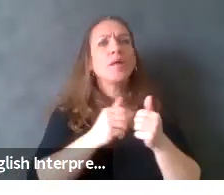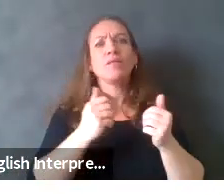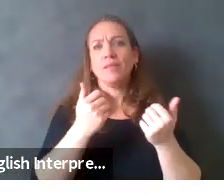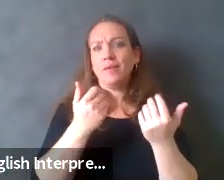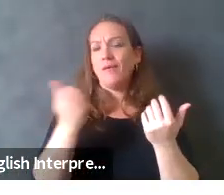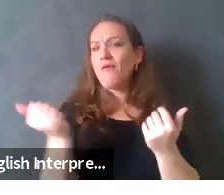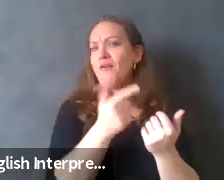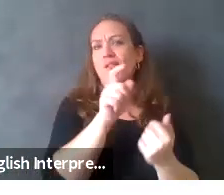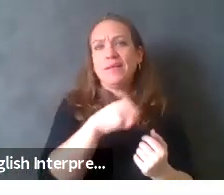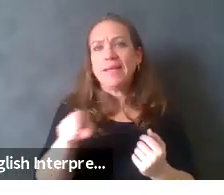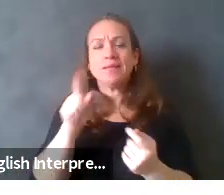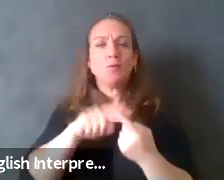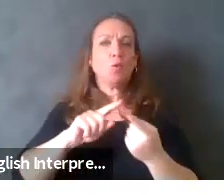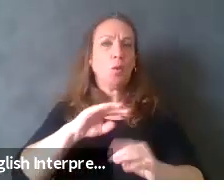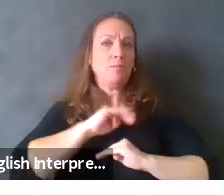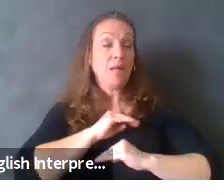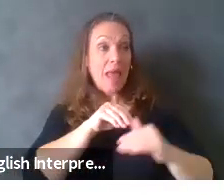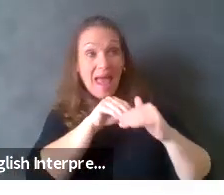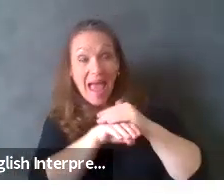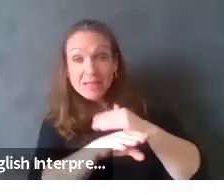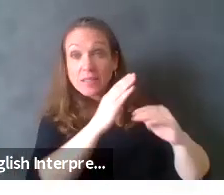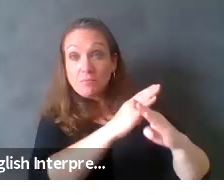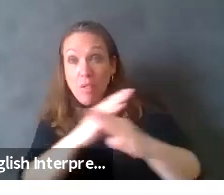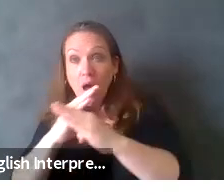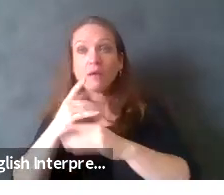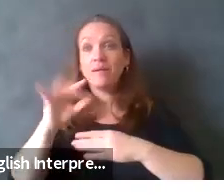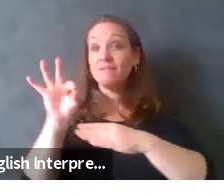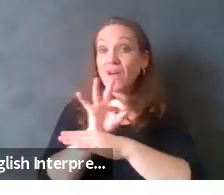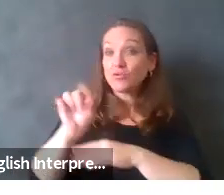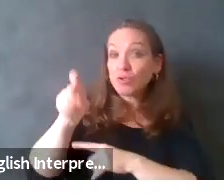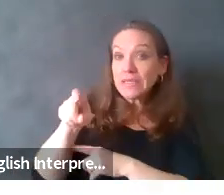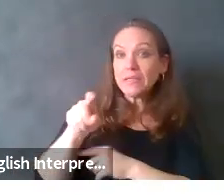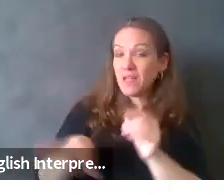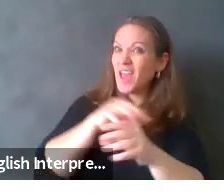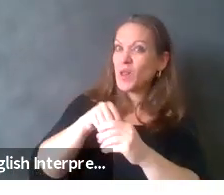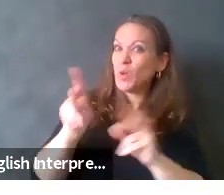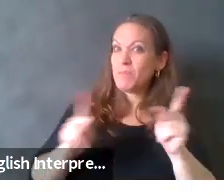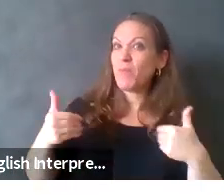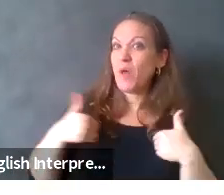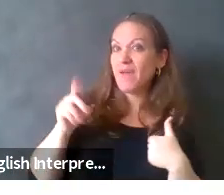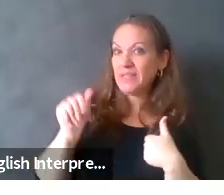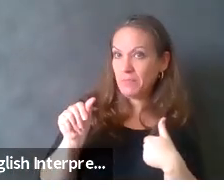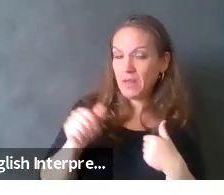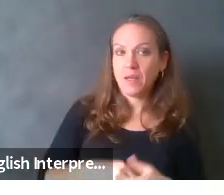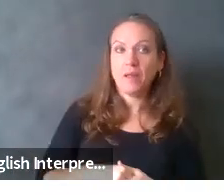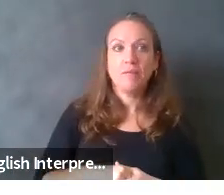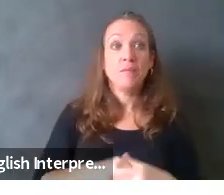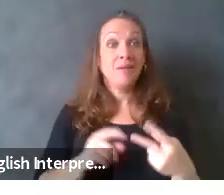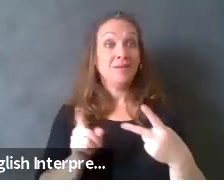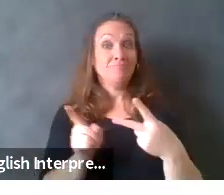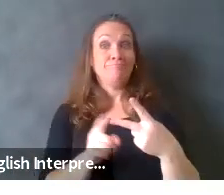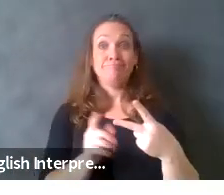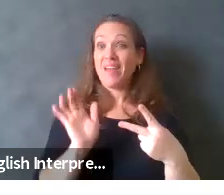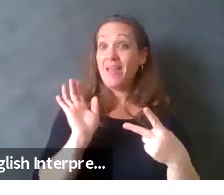of individuals with access and functional needs, including those with disabilities. That has been our normal